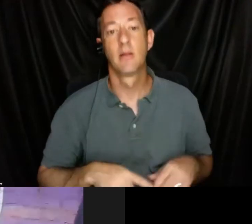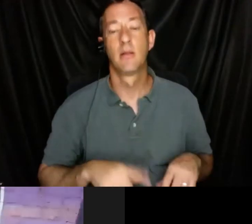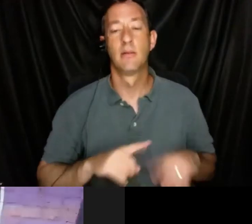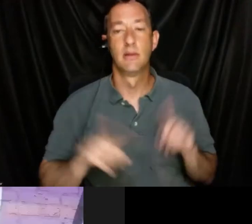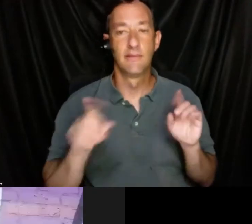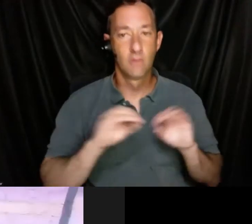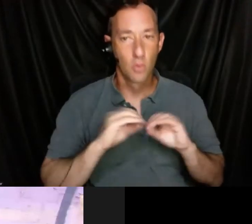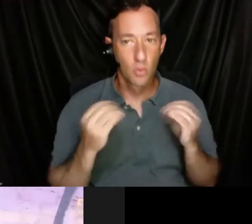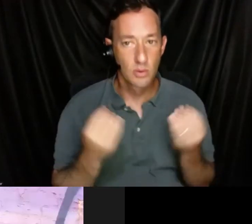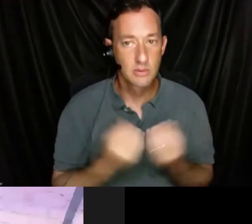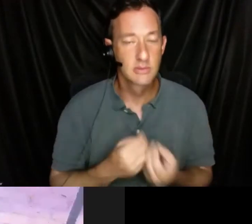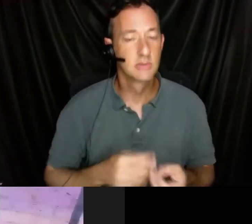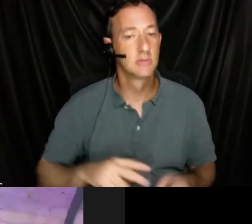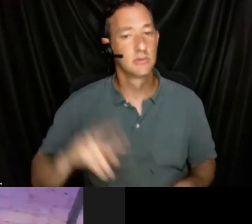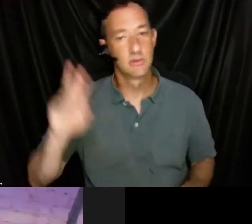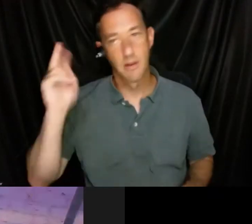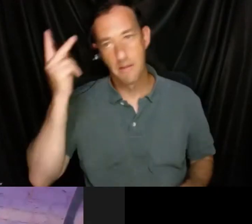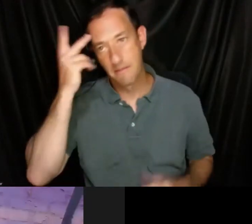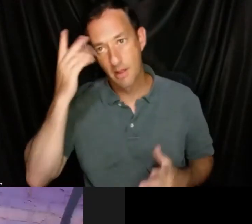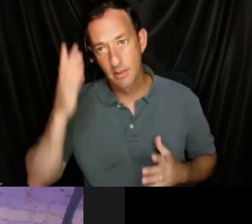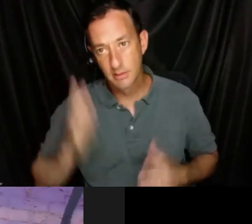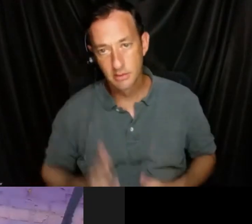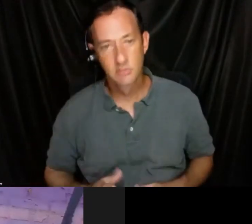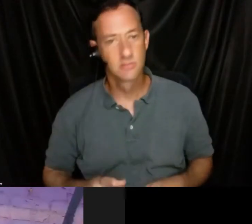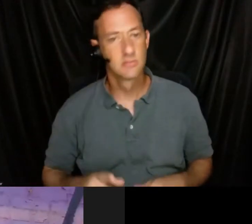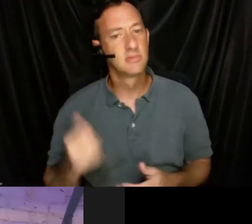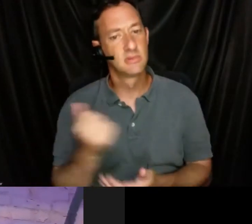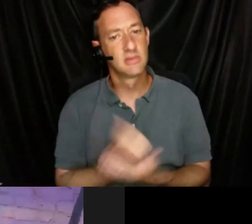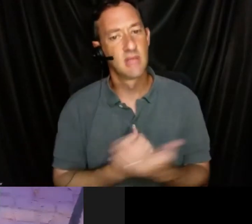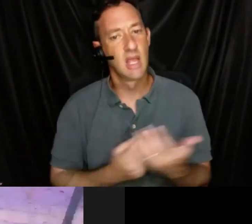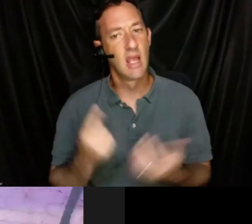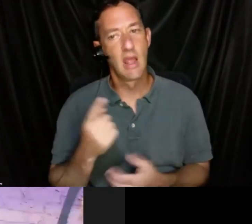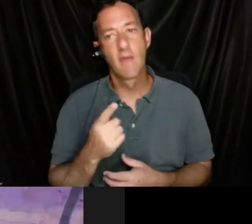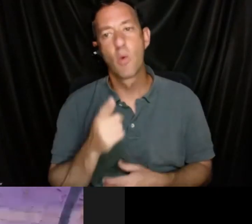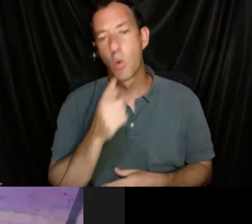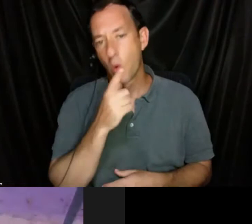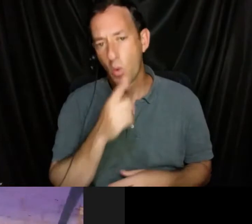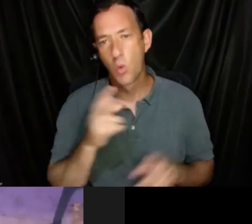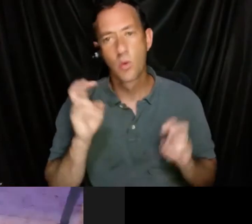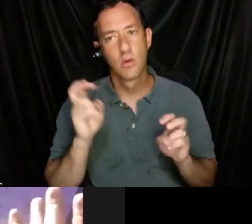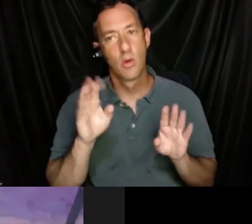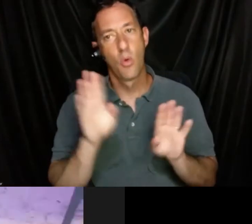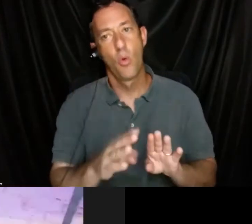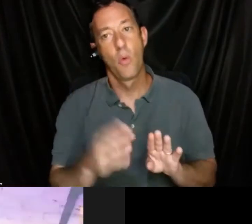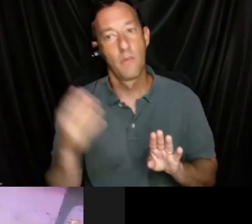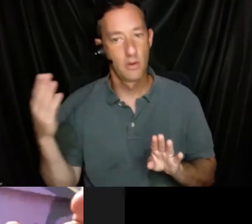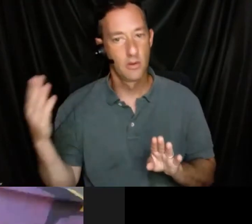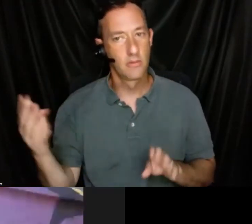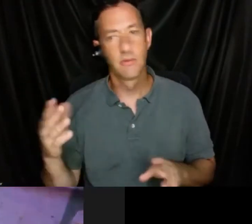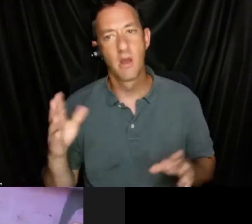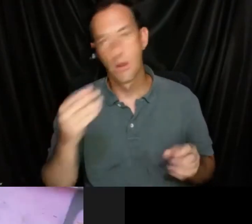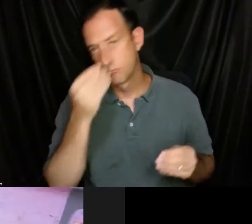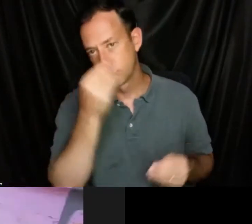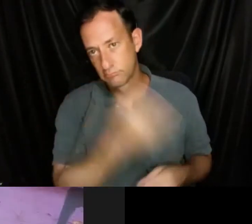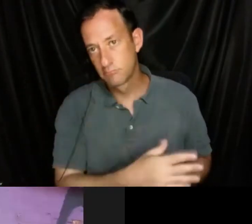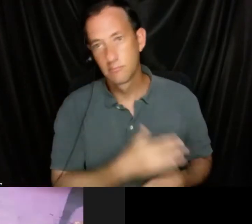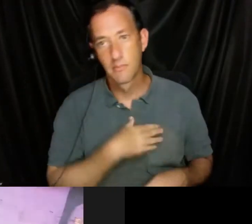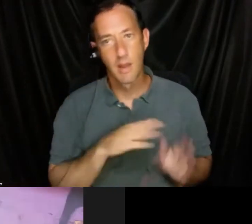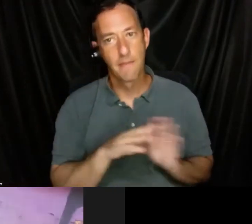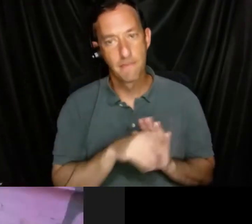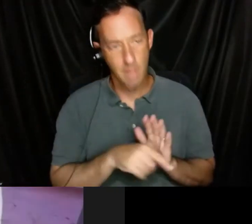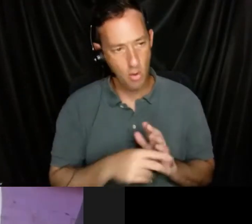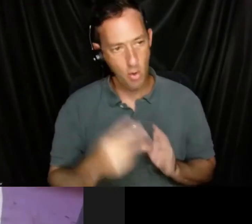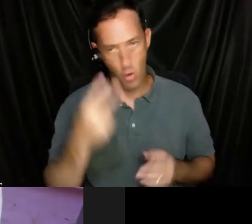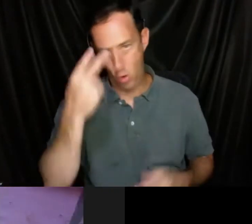the politicians, and everyone who has opened the door that didn't look at my background, but look at the person that you see